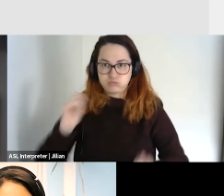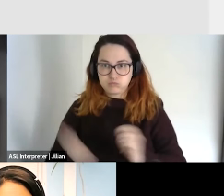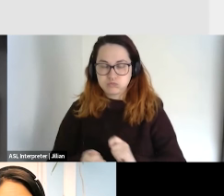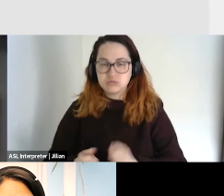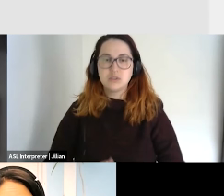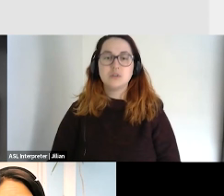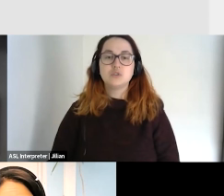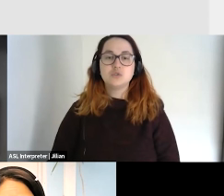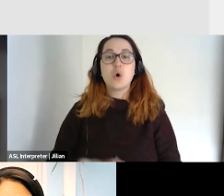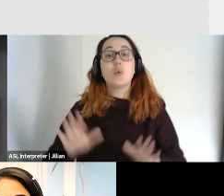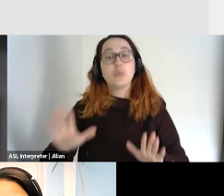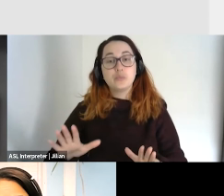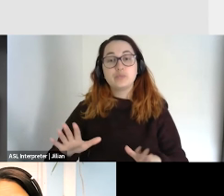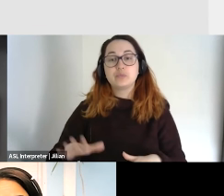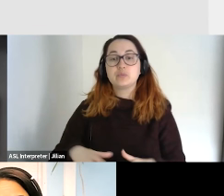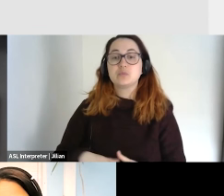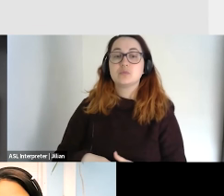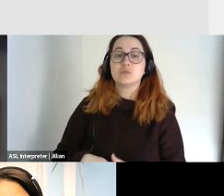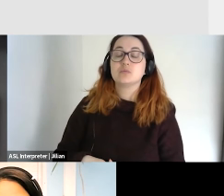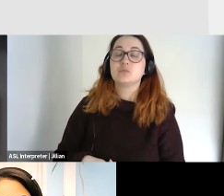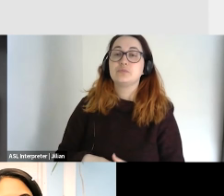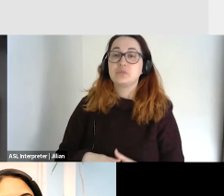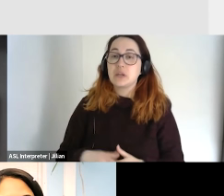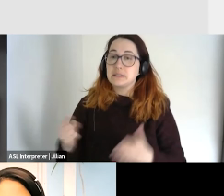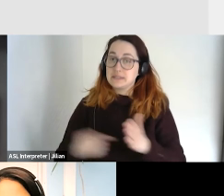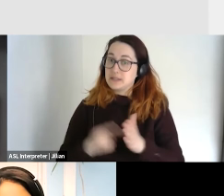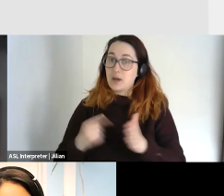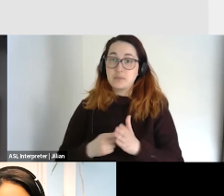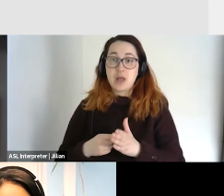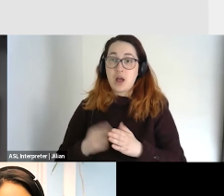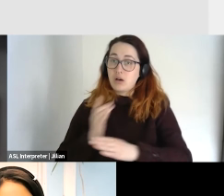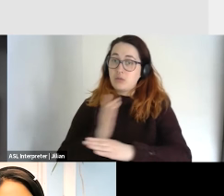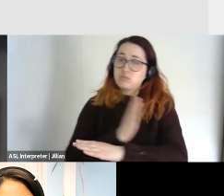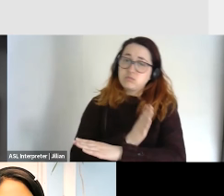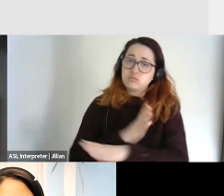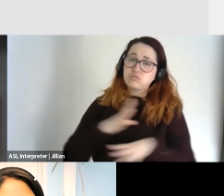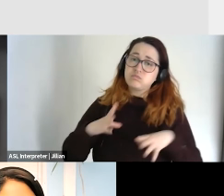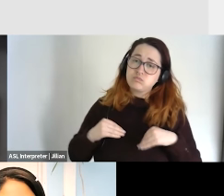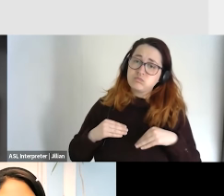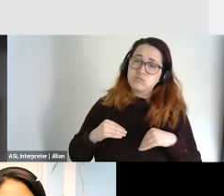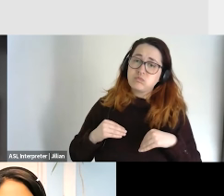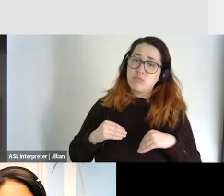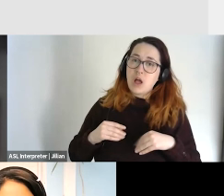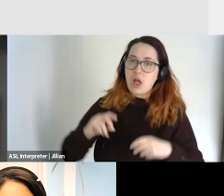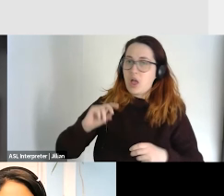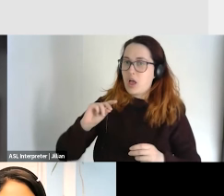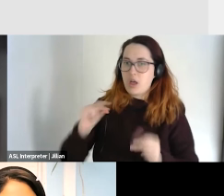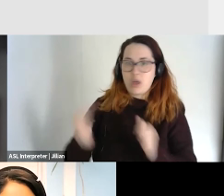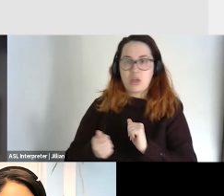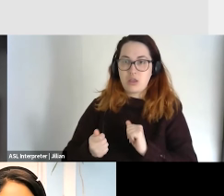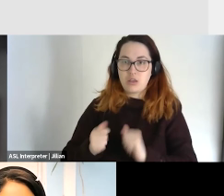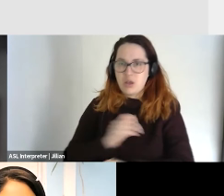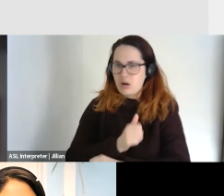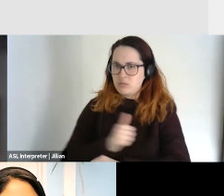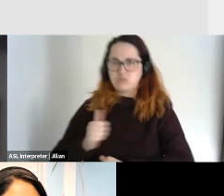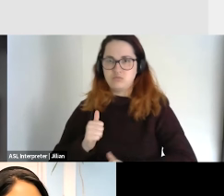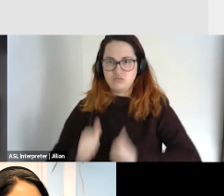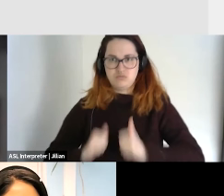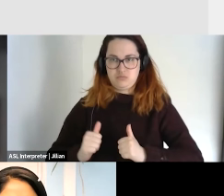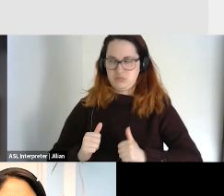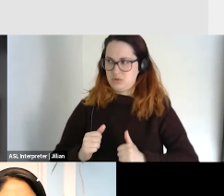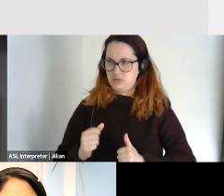another person, but it does catch people by surprise. If you've always been a people pleaser and all of a sudden you're more assertive, someone